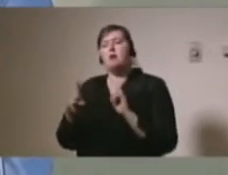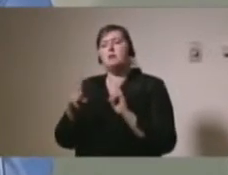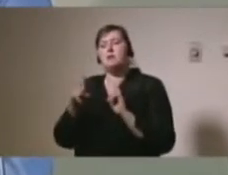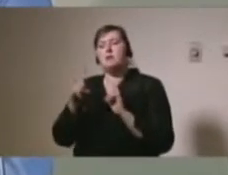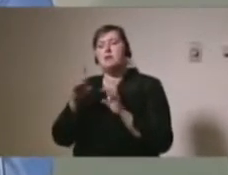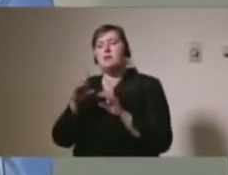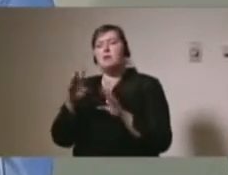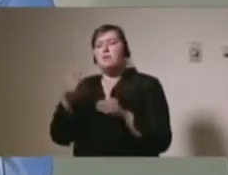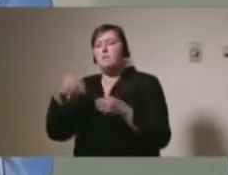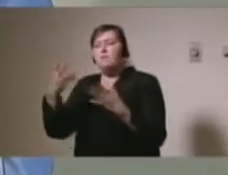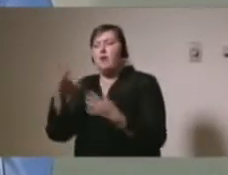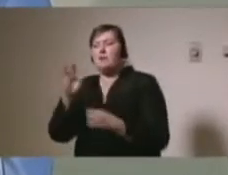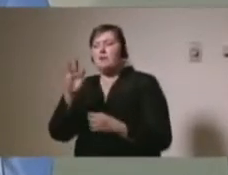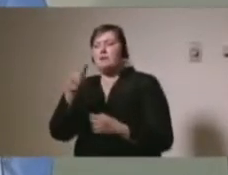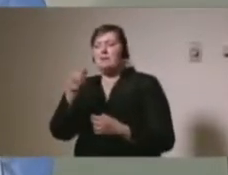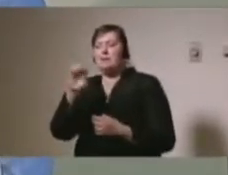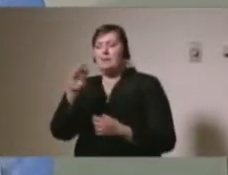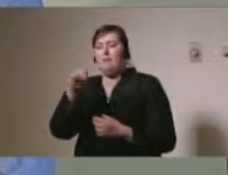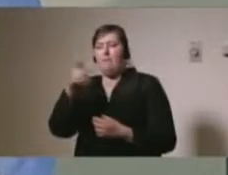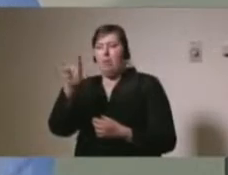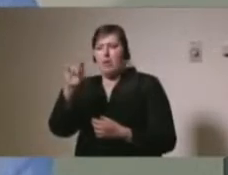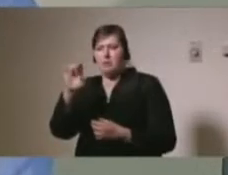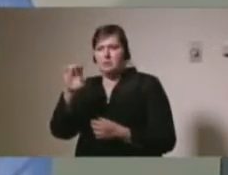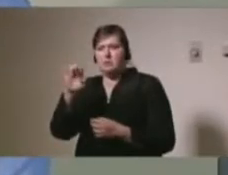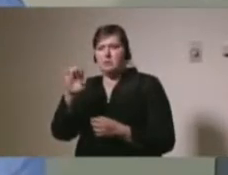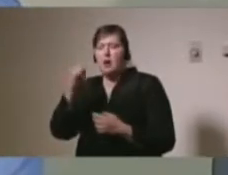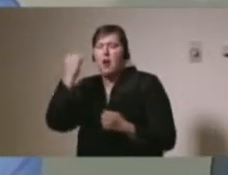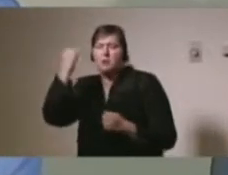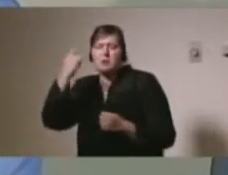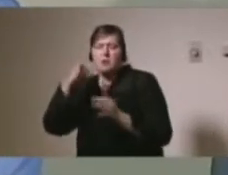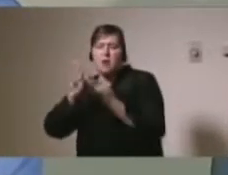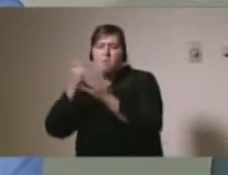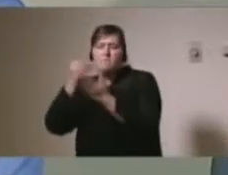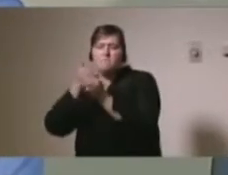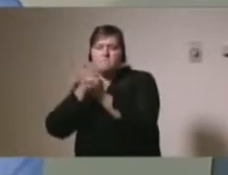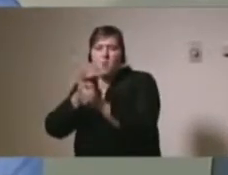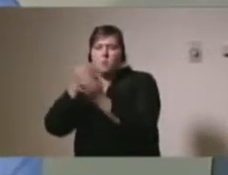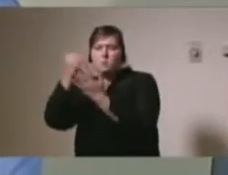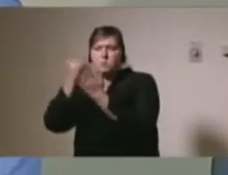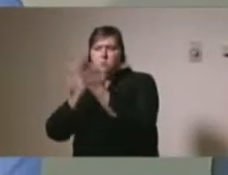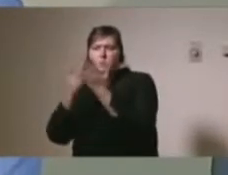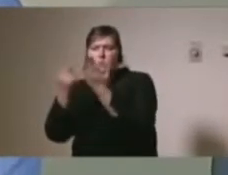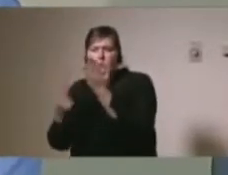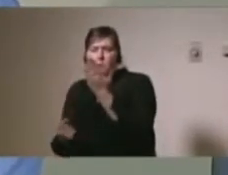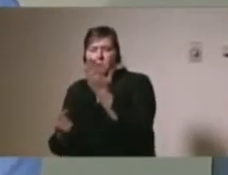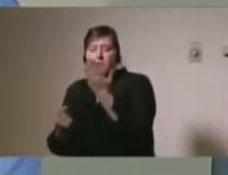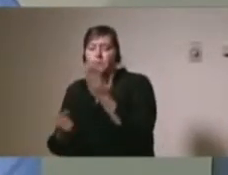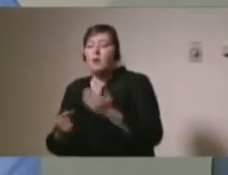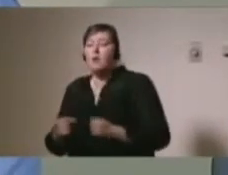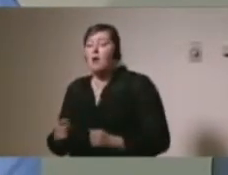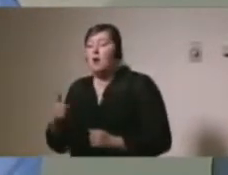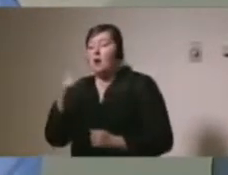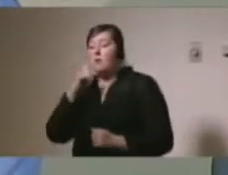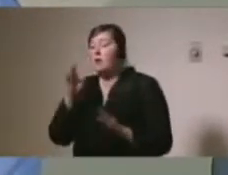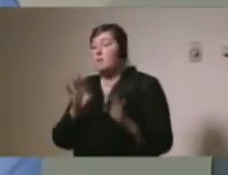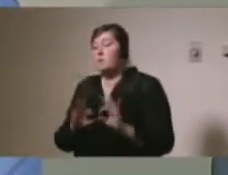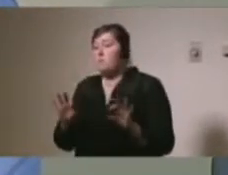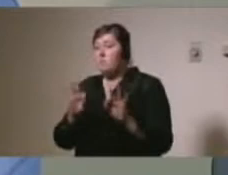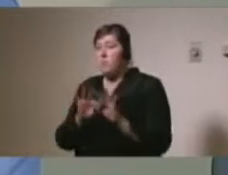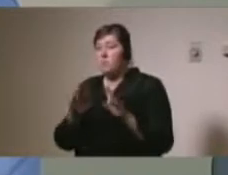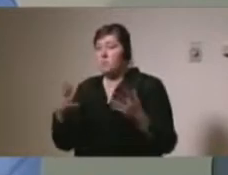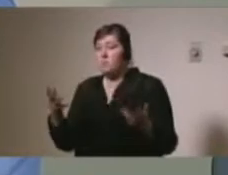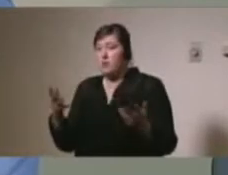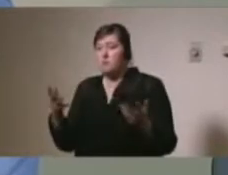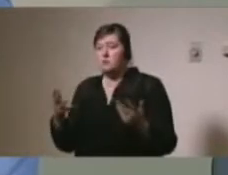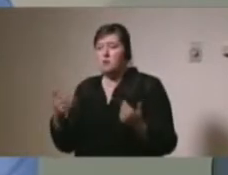groups that were challenging this particular initiative before. The key point here is I think there's moments in time, and I want to give